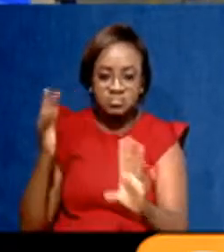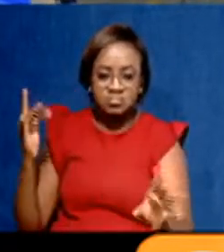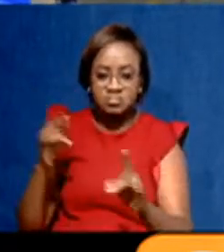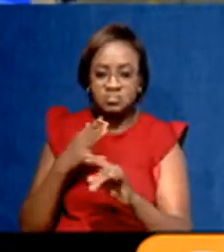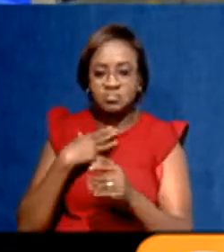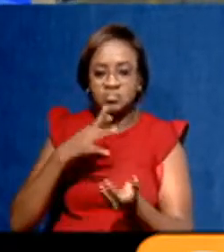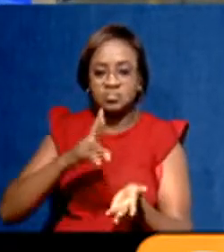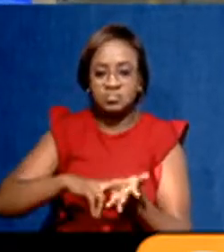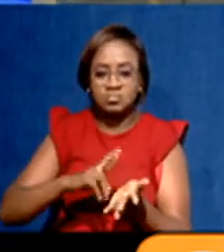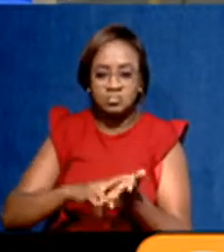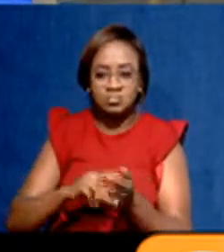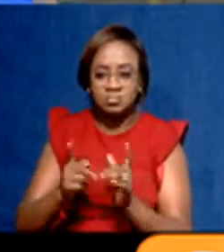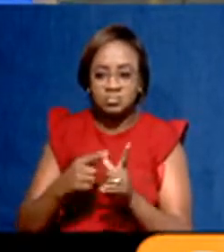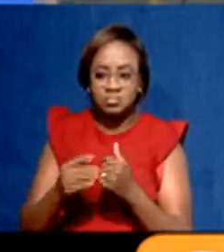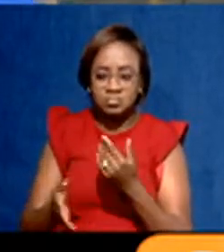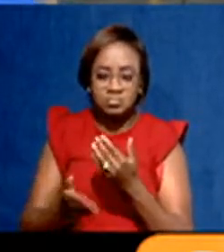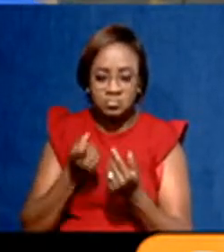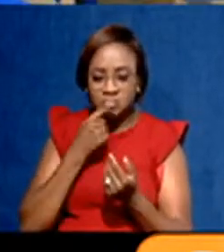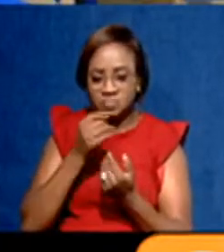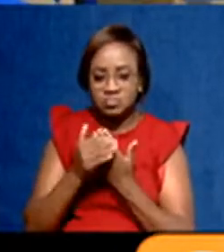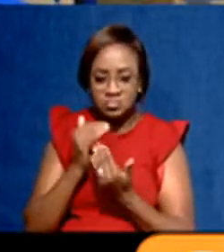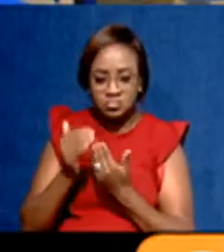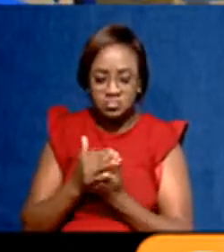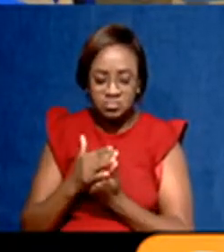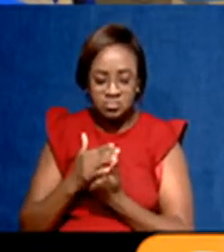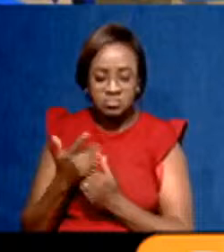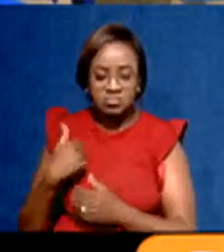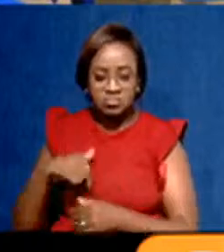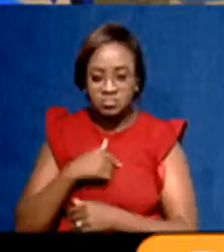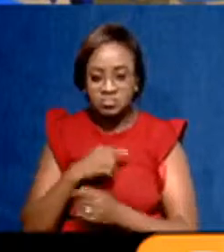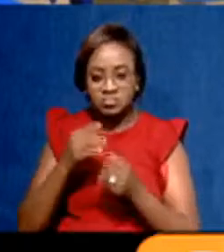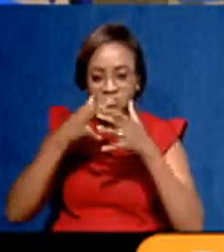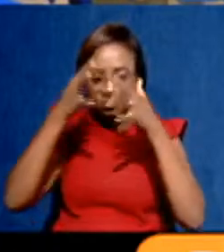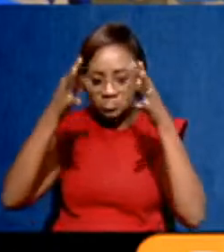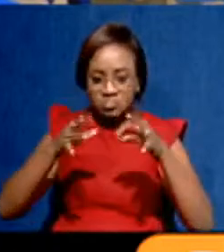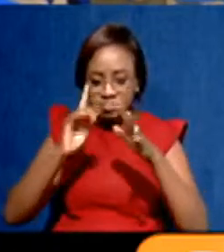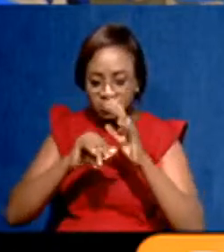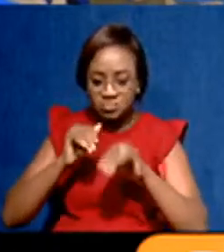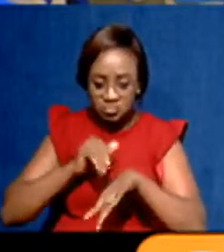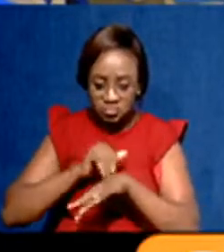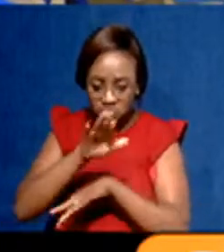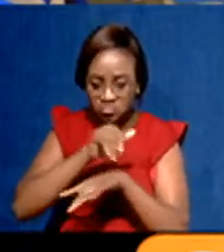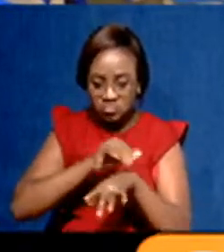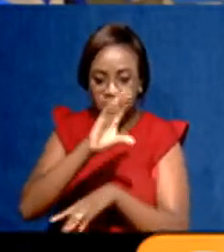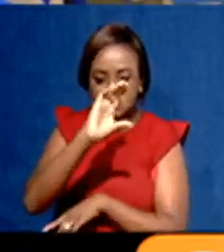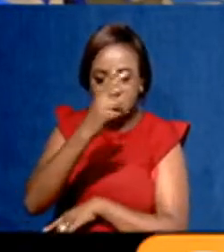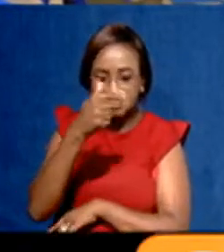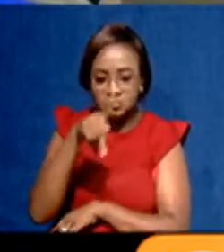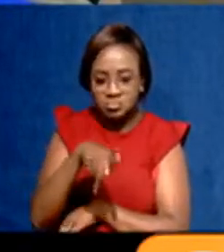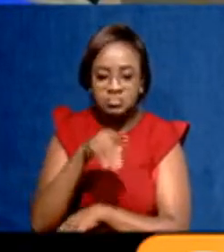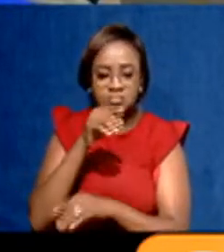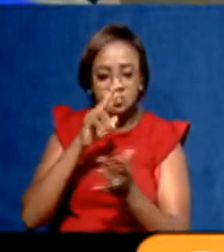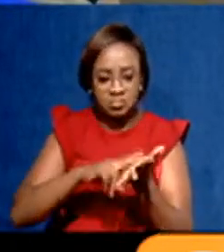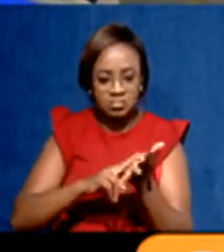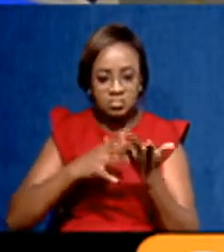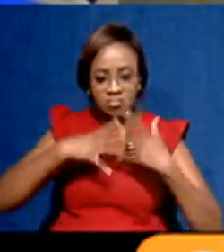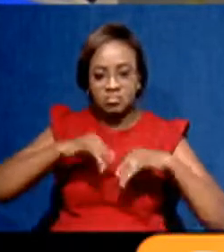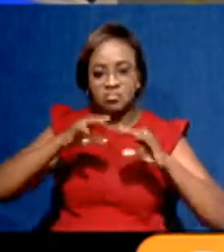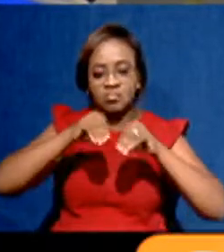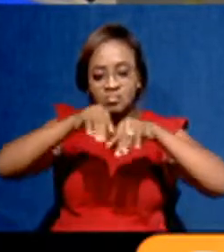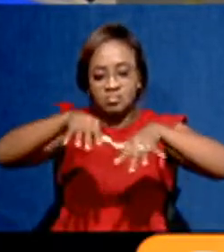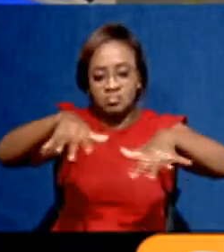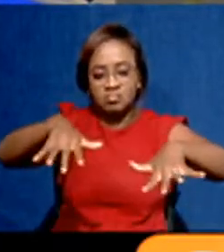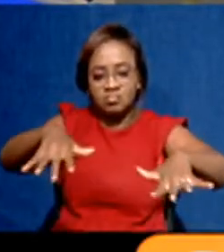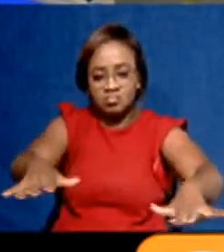registration into our system. So we have now dispatched CHPs to go now to Mashinani to pre-register Murang'a people into